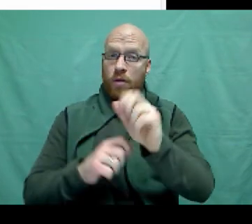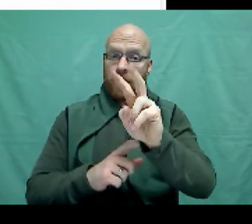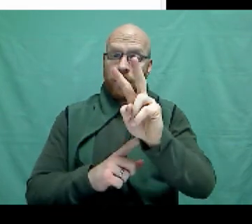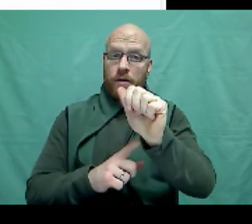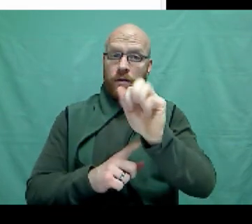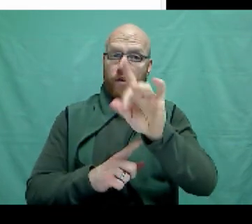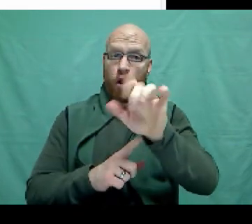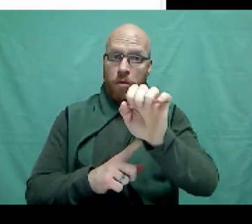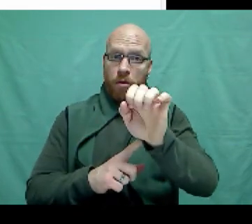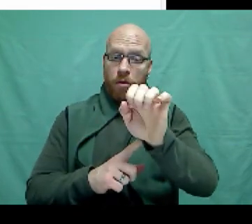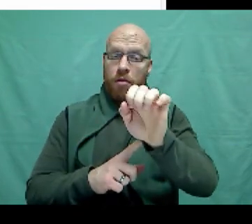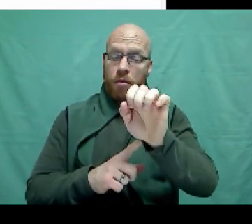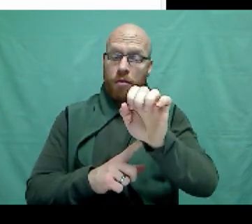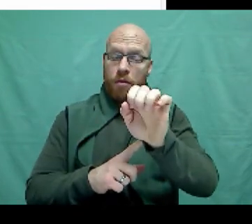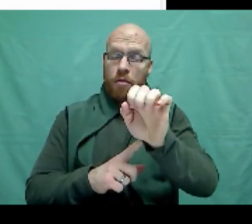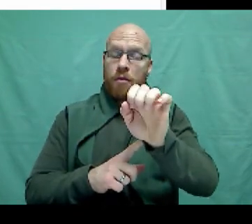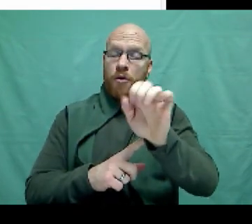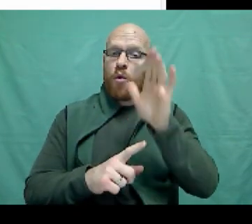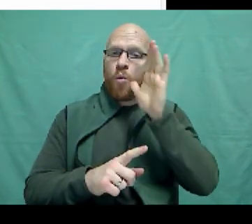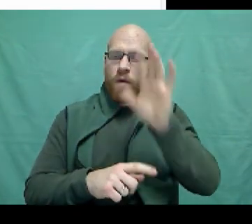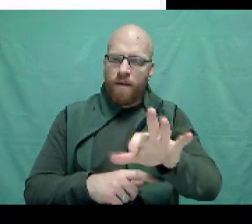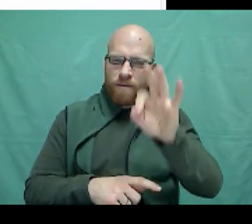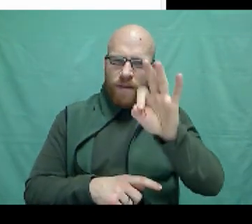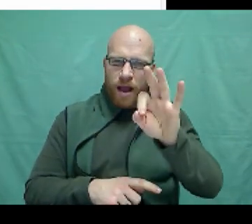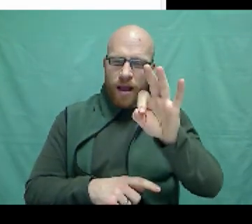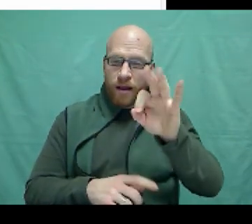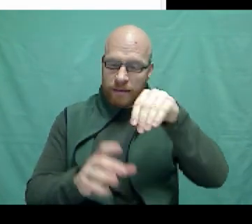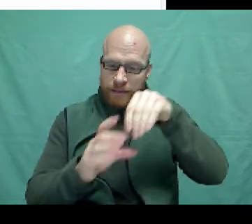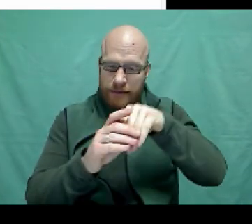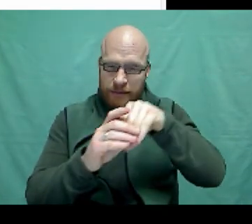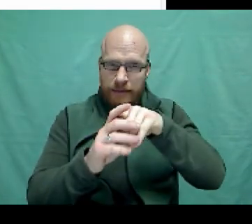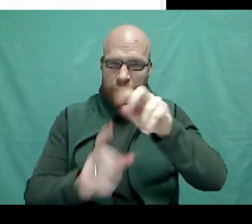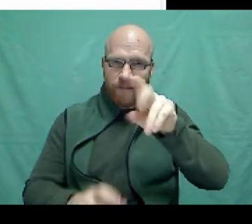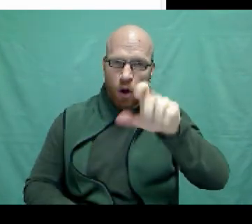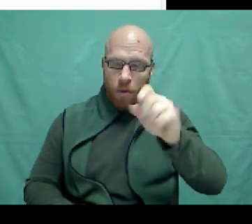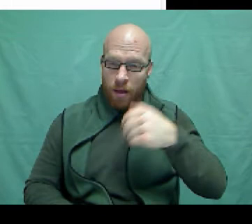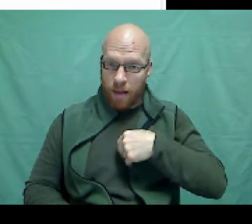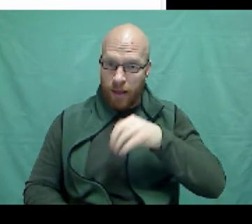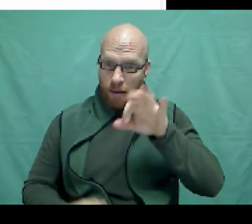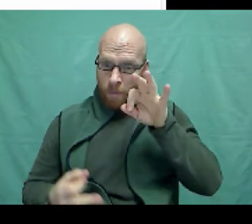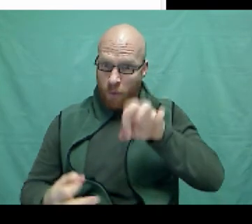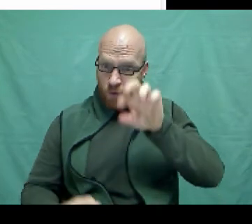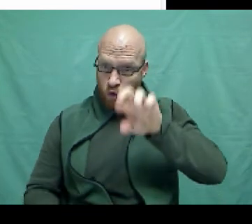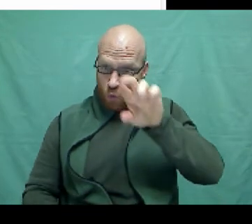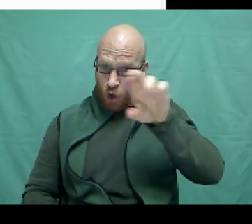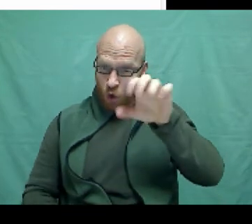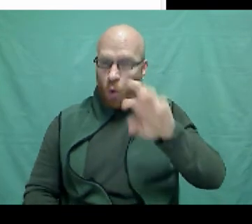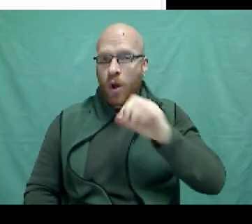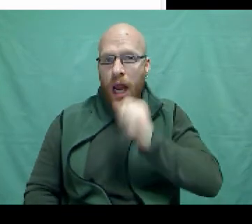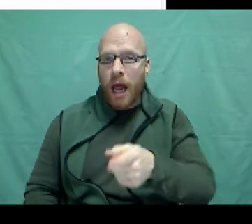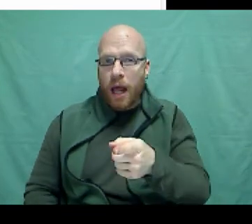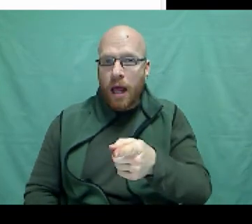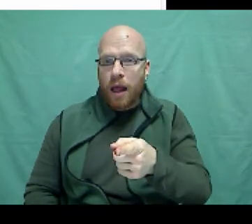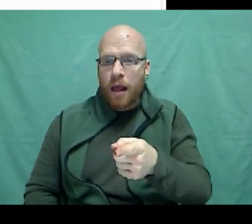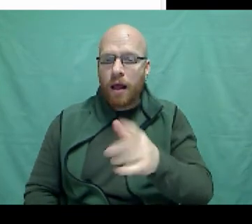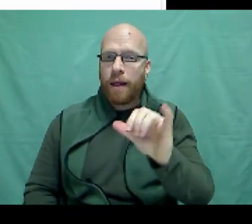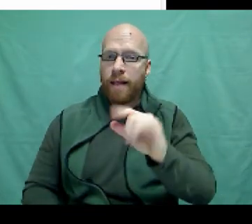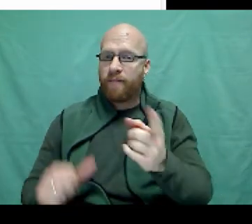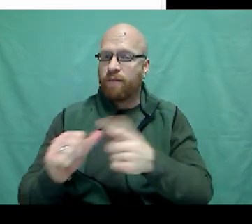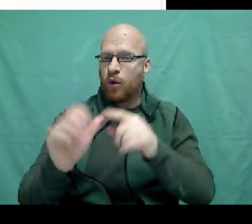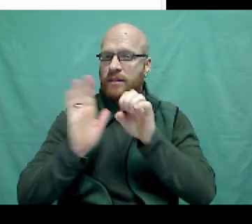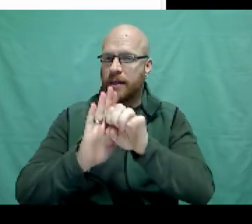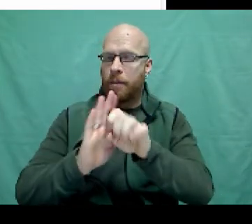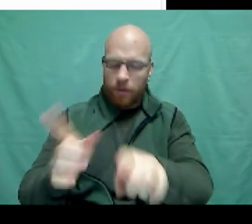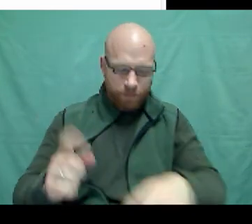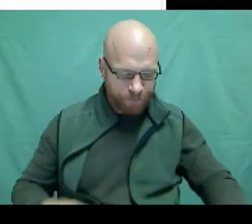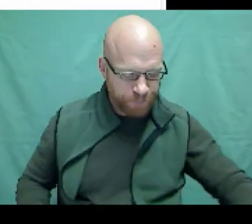when you have variables, you'll find if they